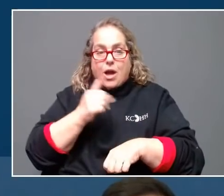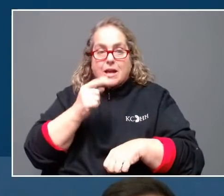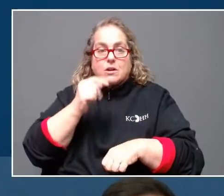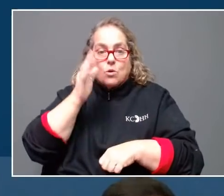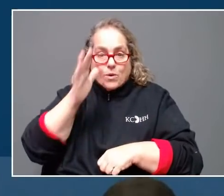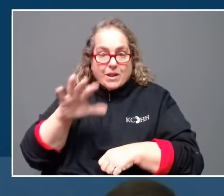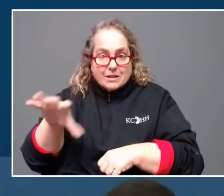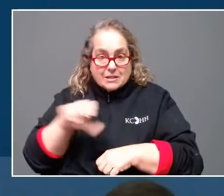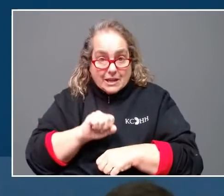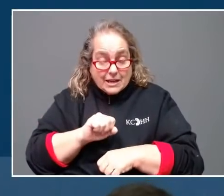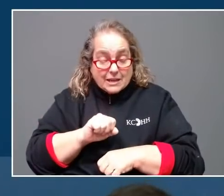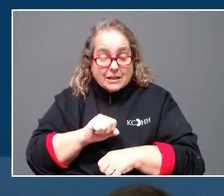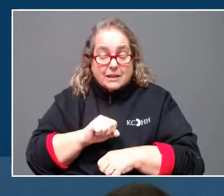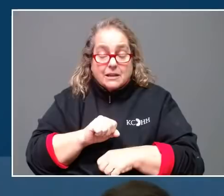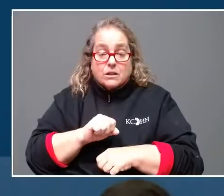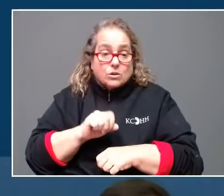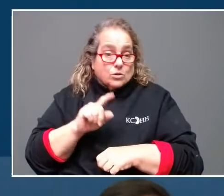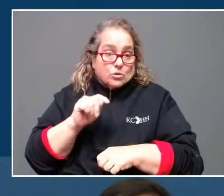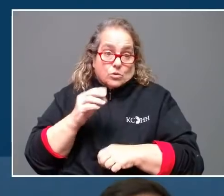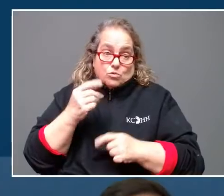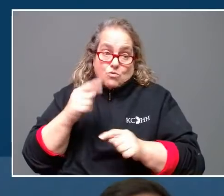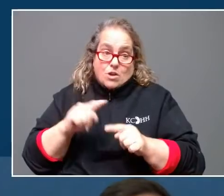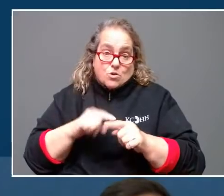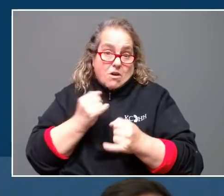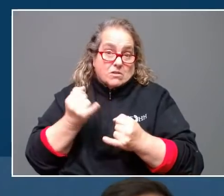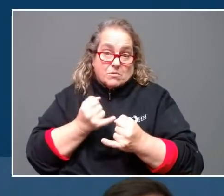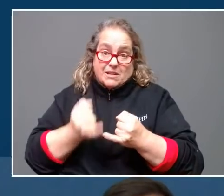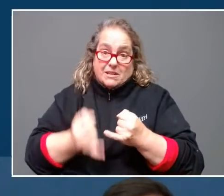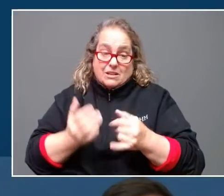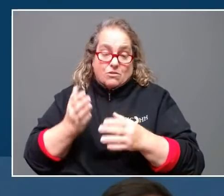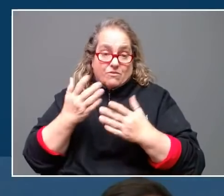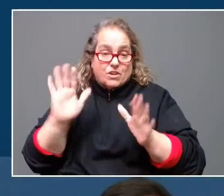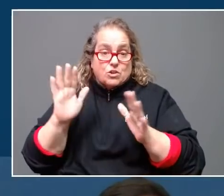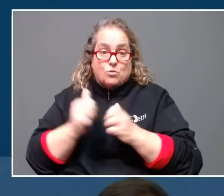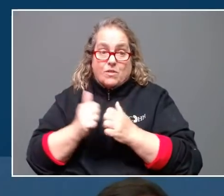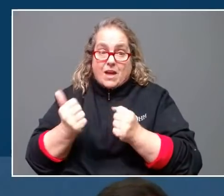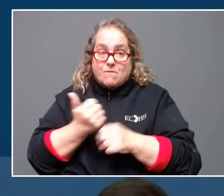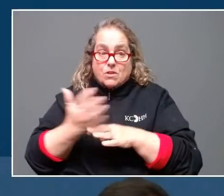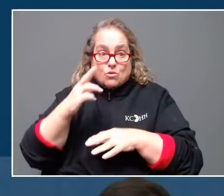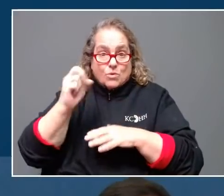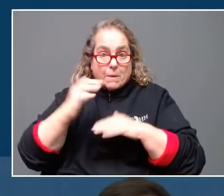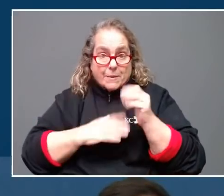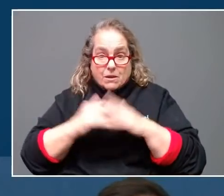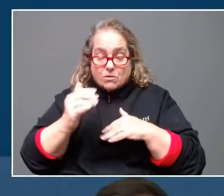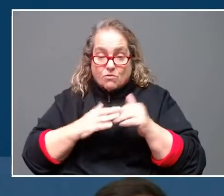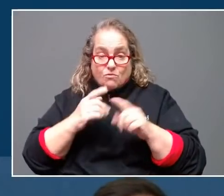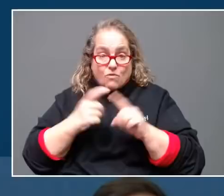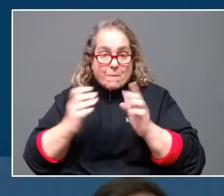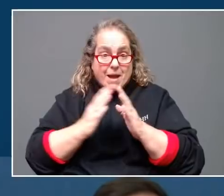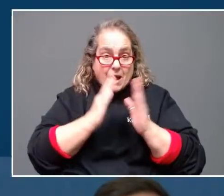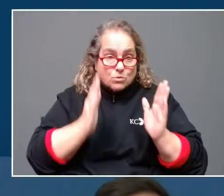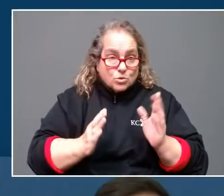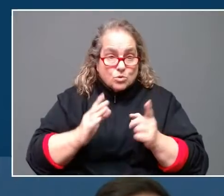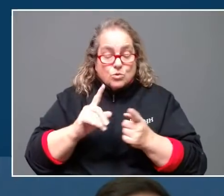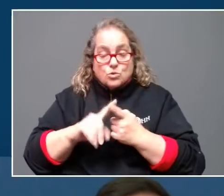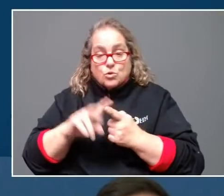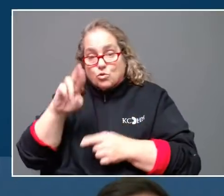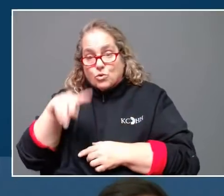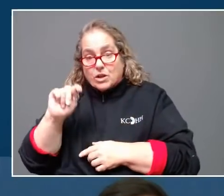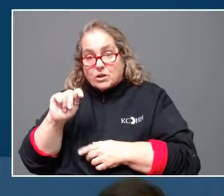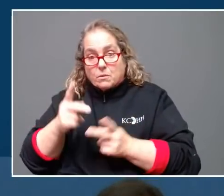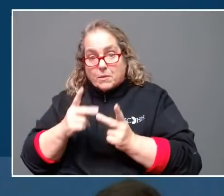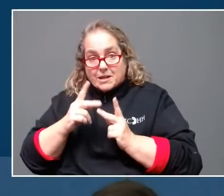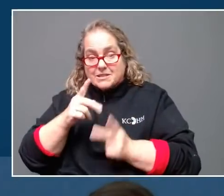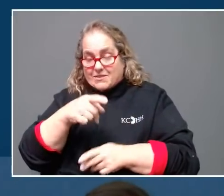take to ultimately get everything rebuilt, from houses to rental units. This is a